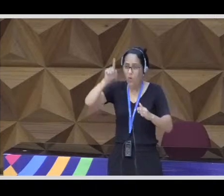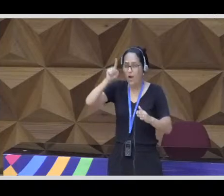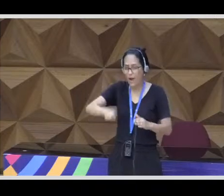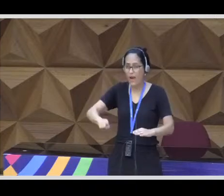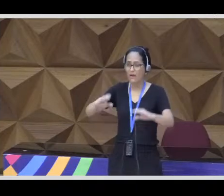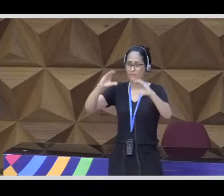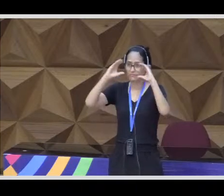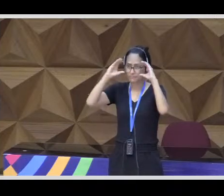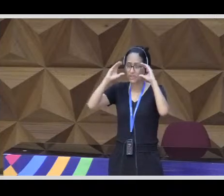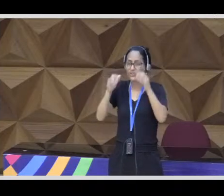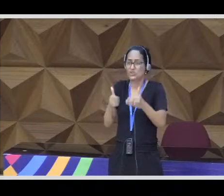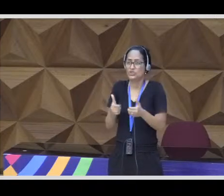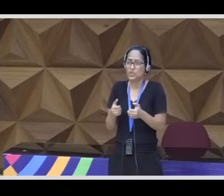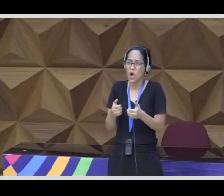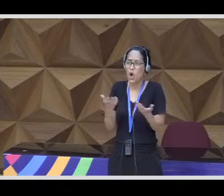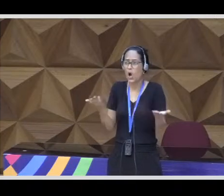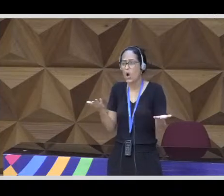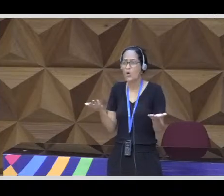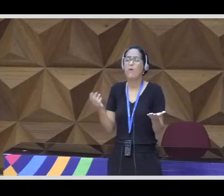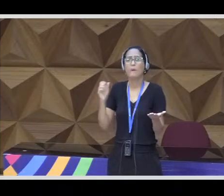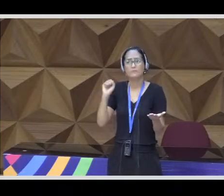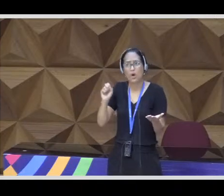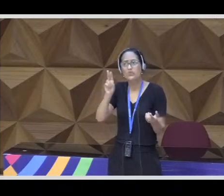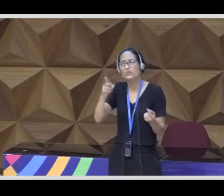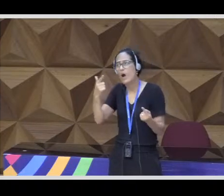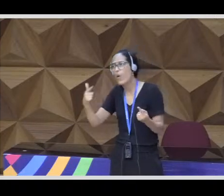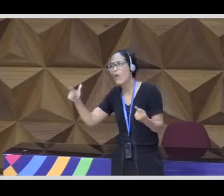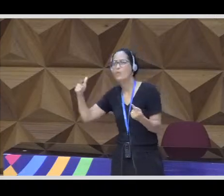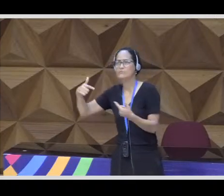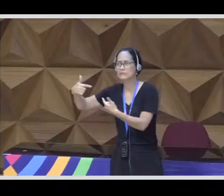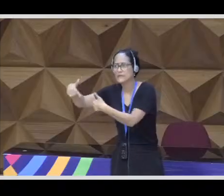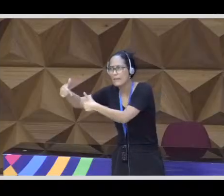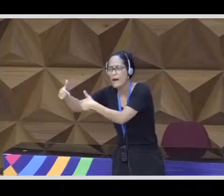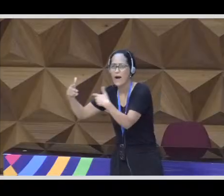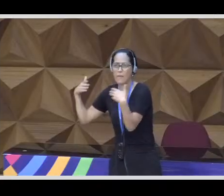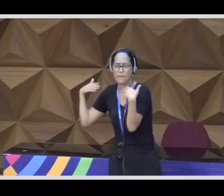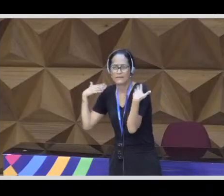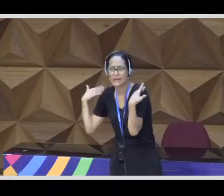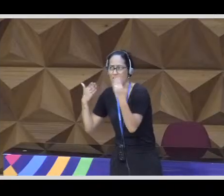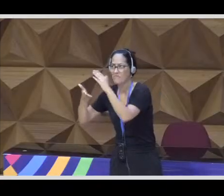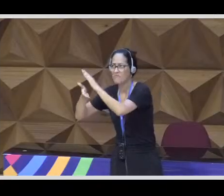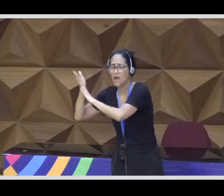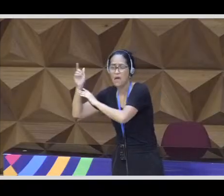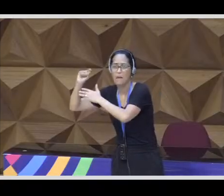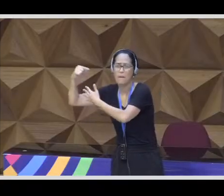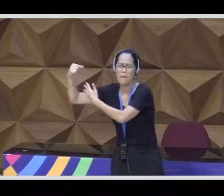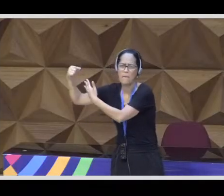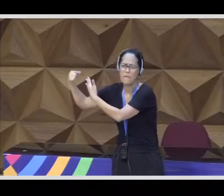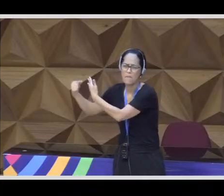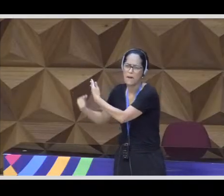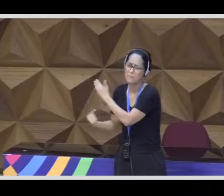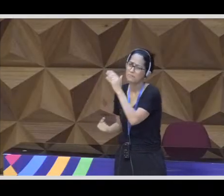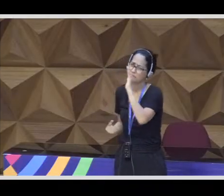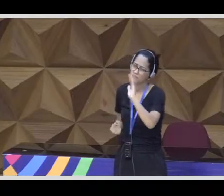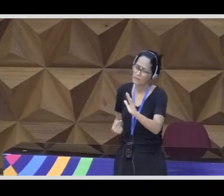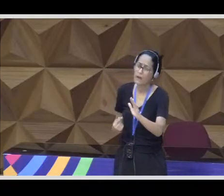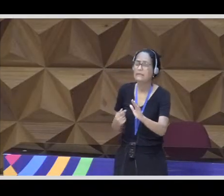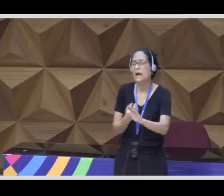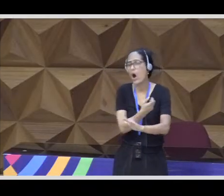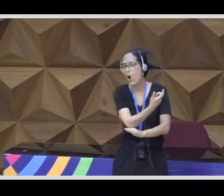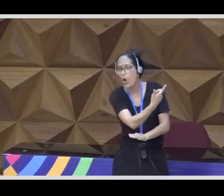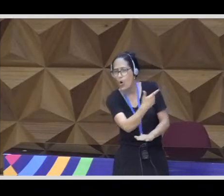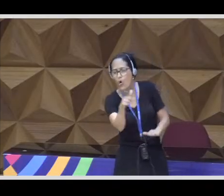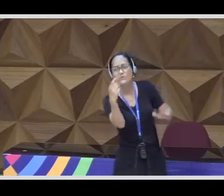something else, and then use it for work. We have worked with some other companies that have tried to do things